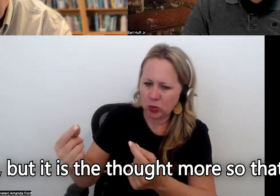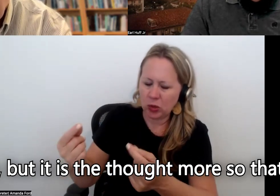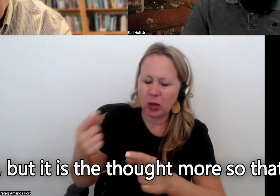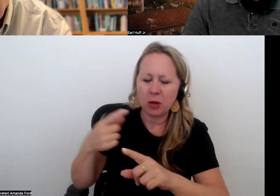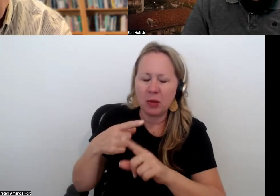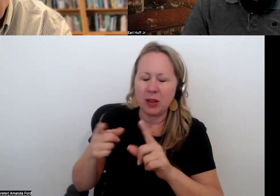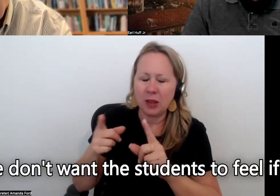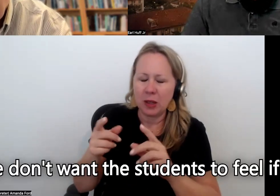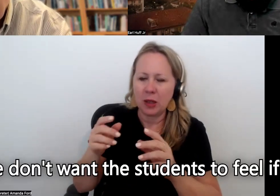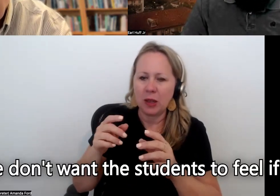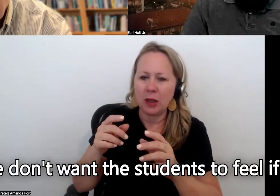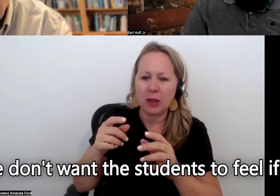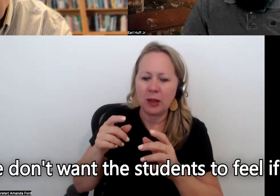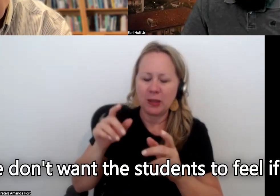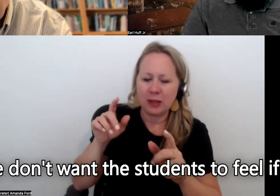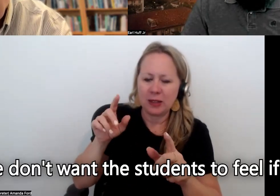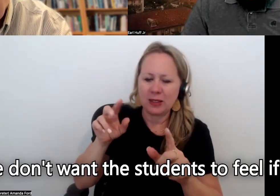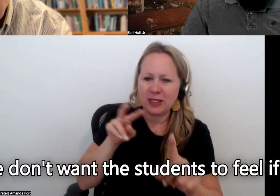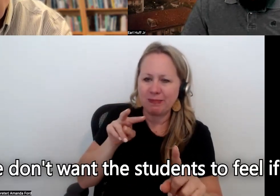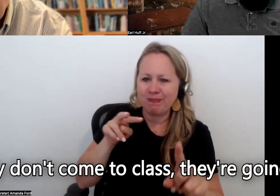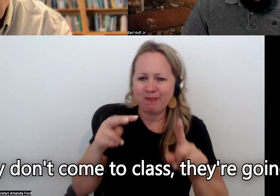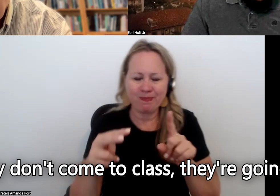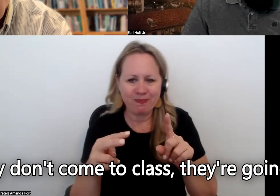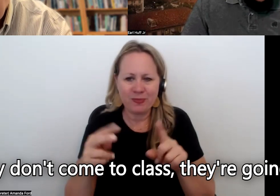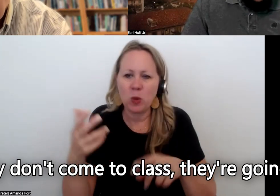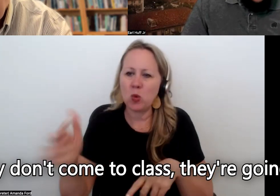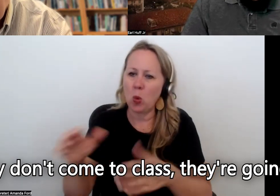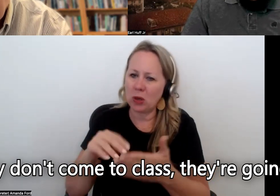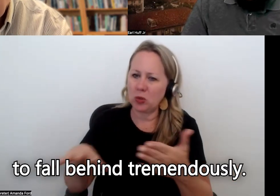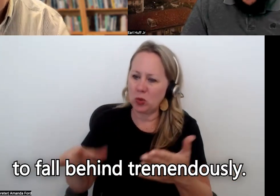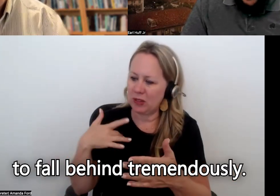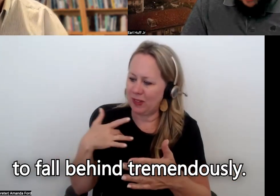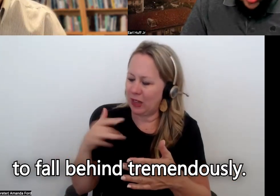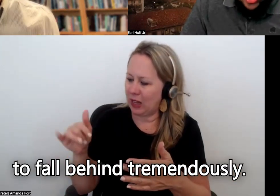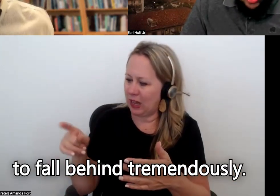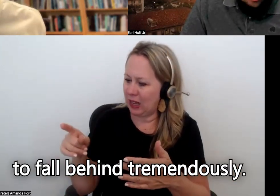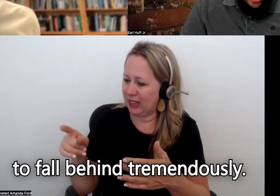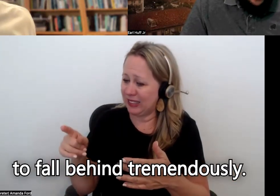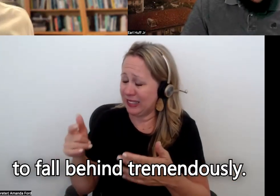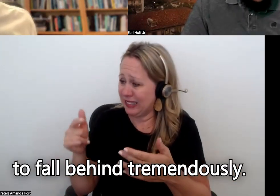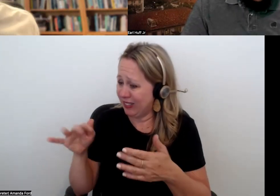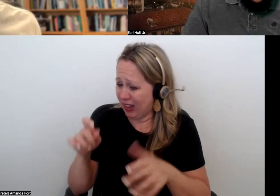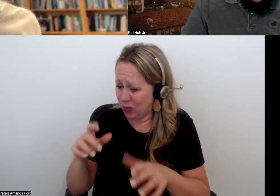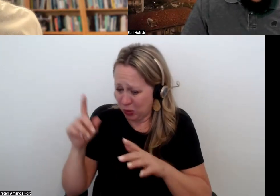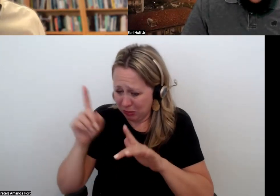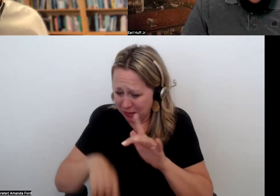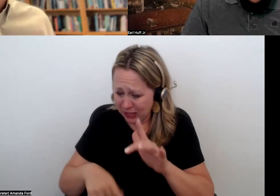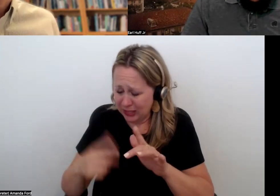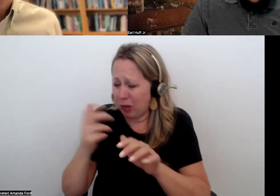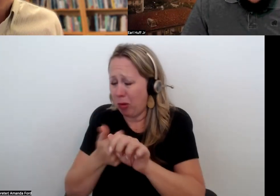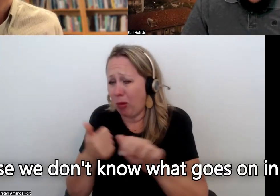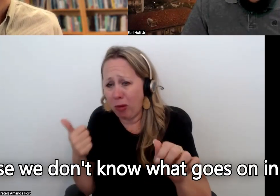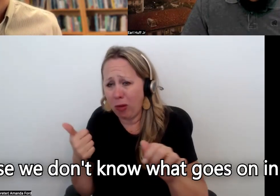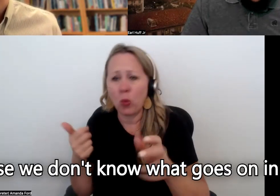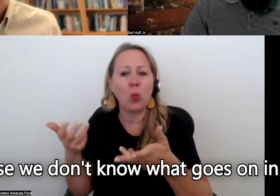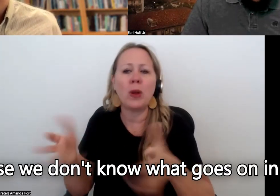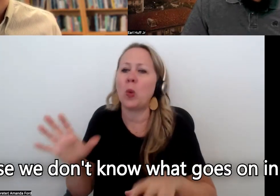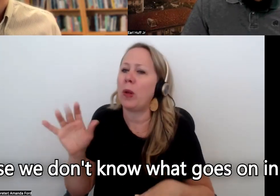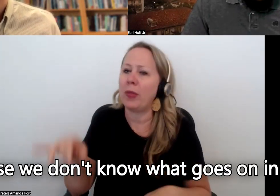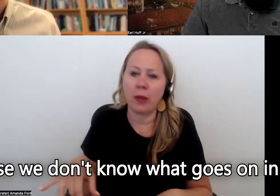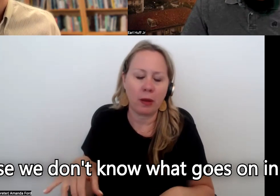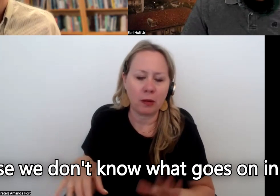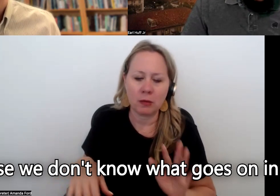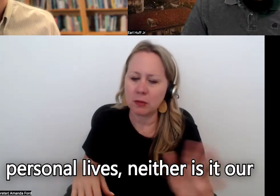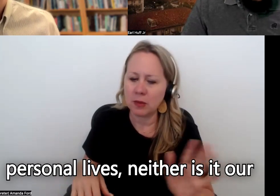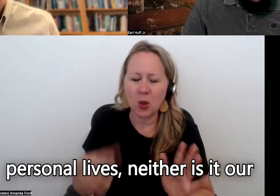so that we don't want the students to feel if they don't come to class, they're going to fall behind tremendously, Right. because we don't know